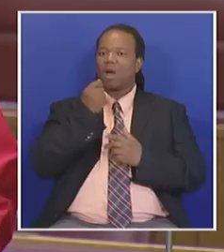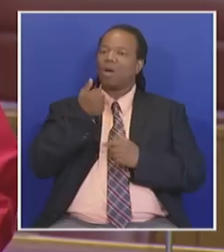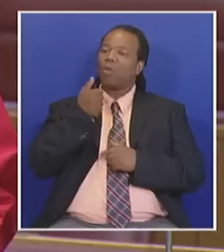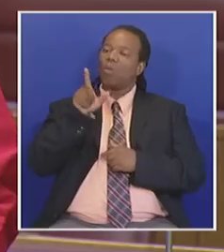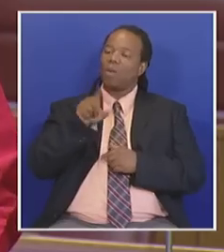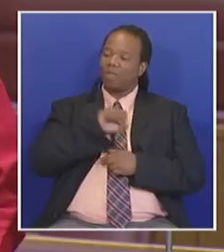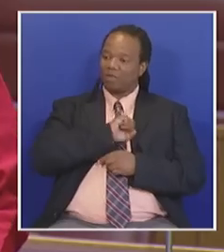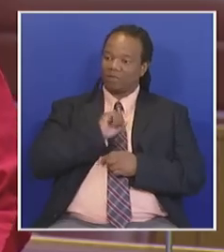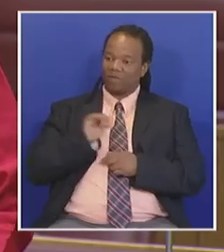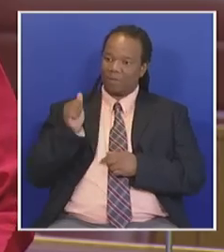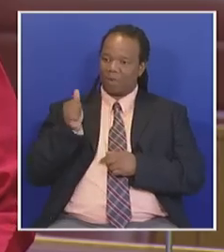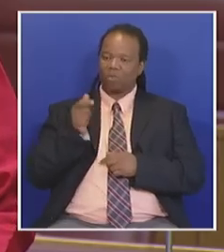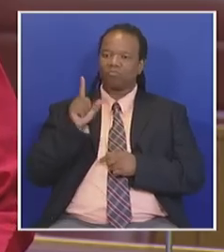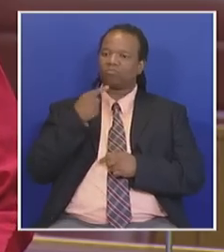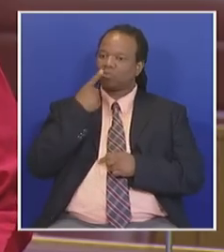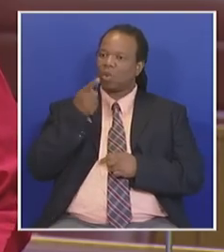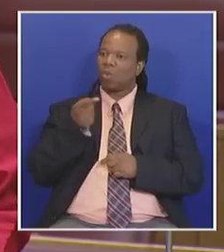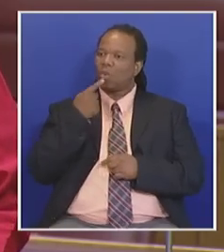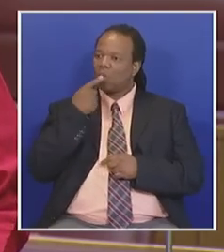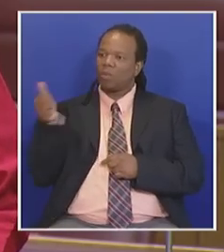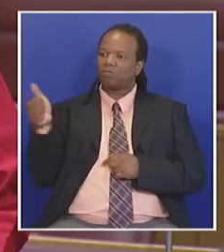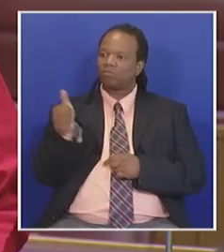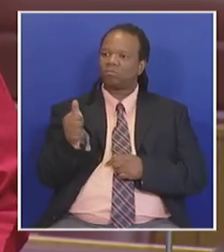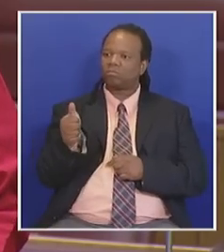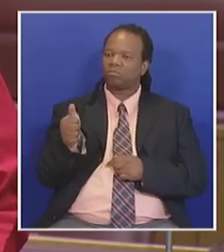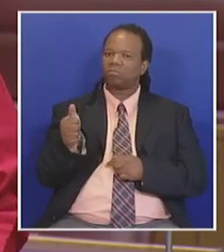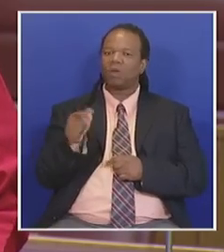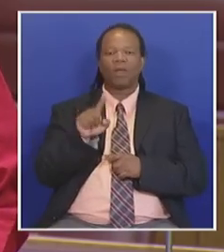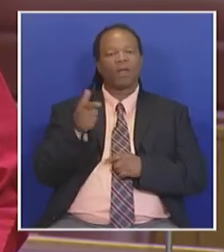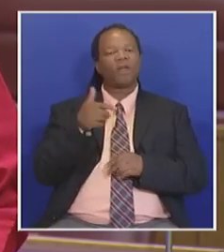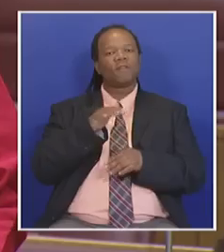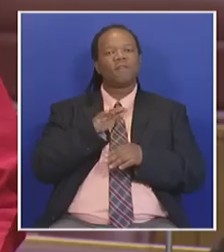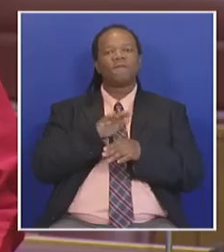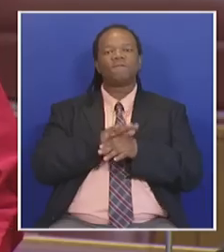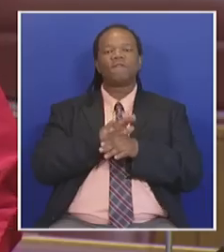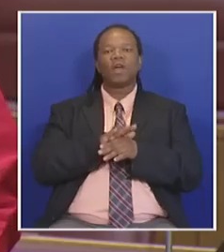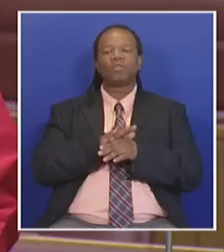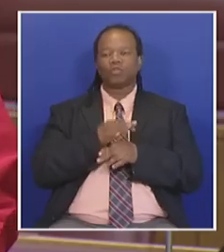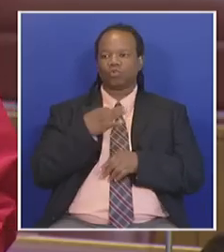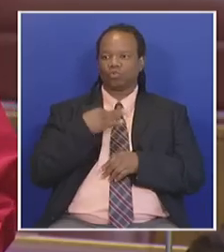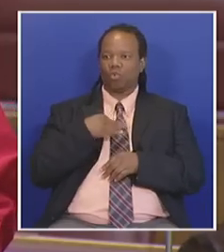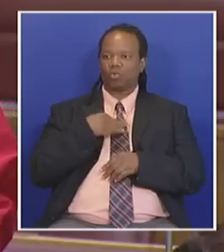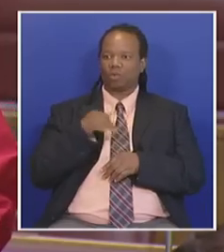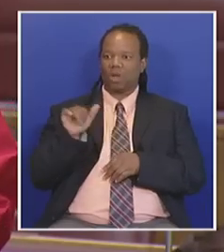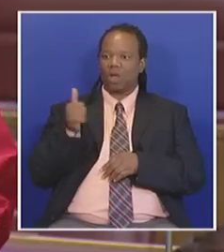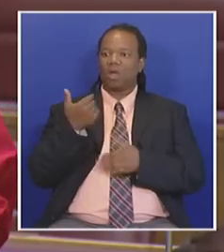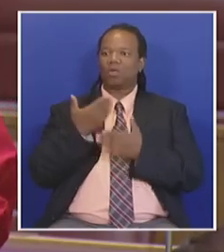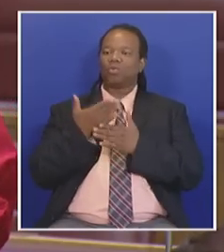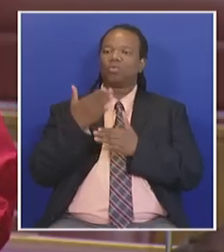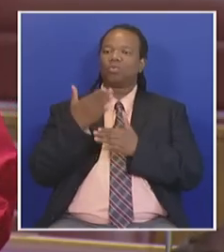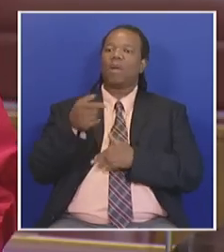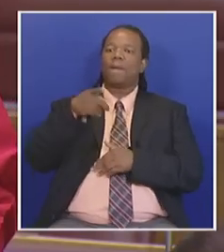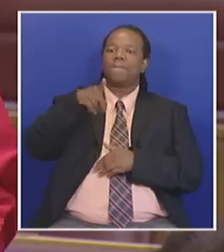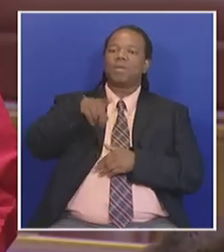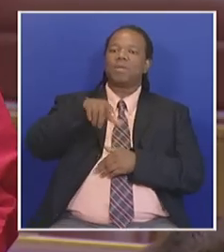staff, that she influenced the appointment of her friend's daughter to occupy a PA position in her